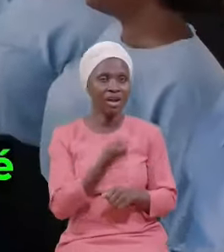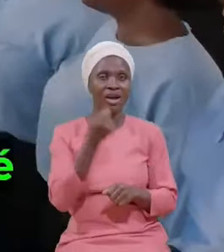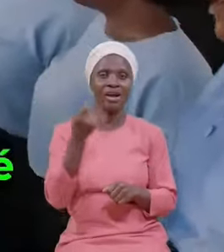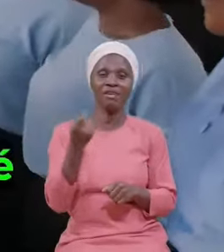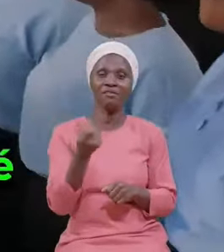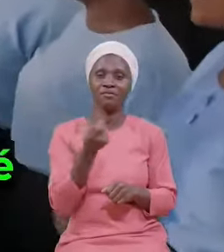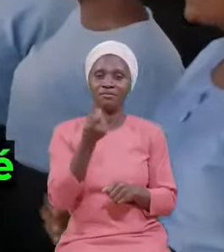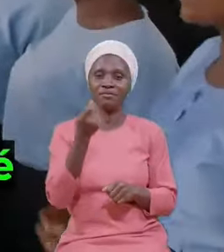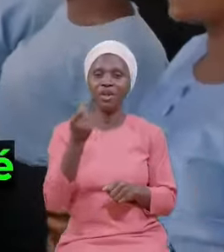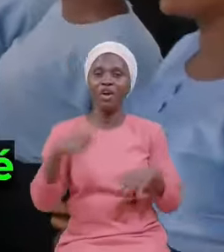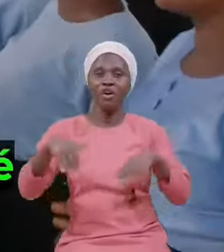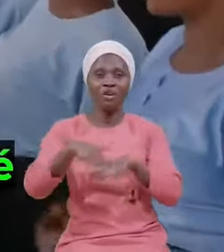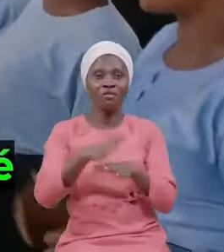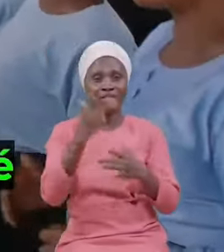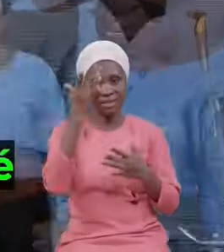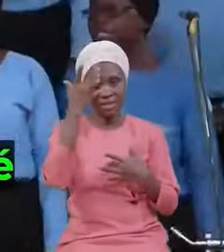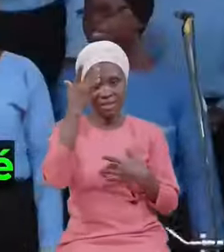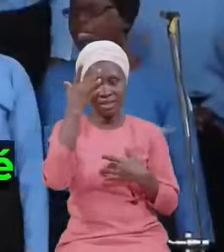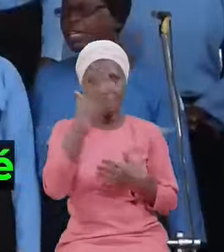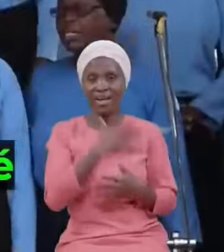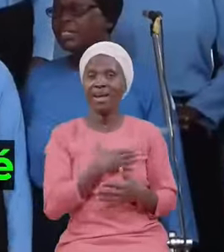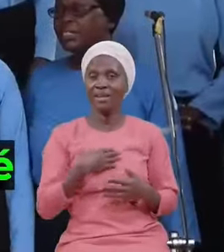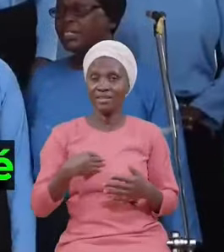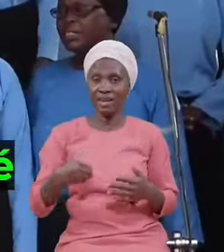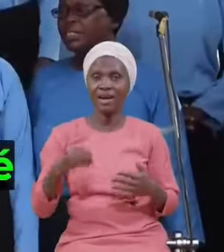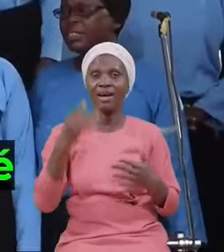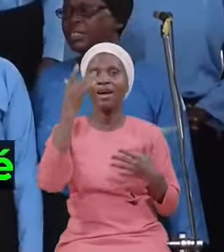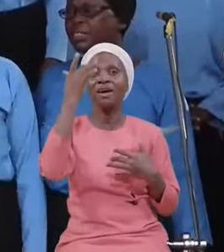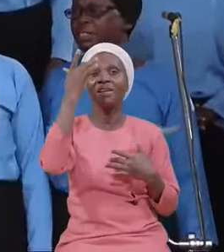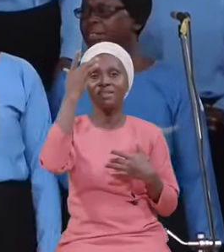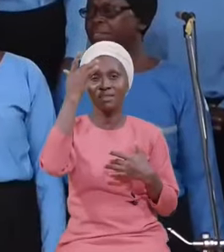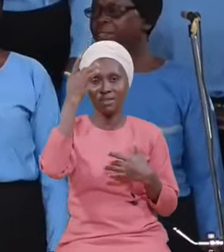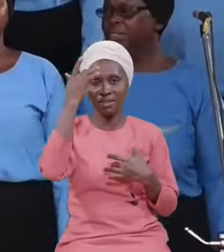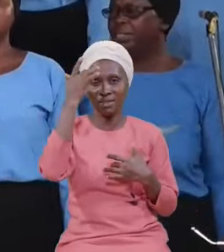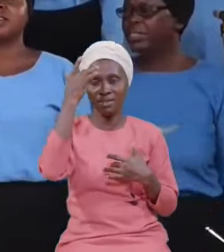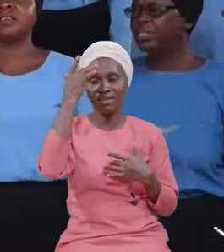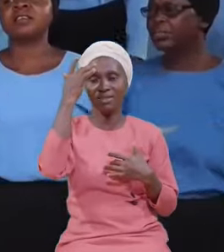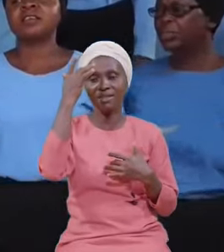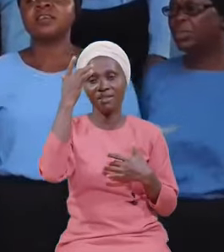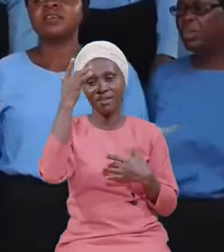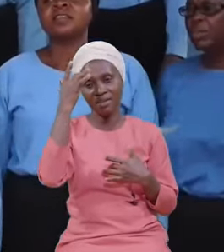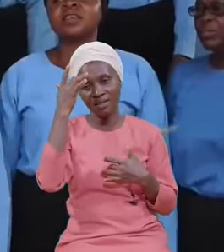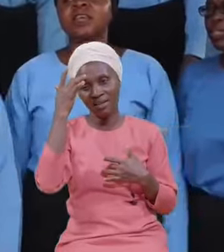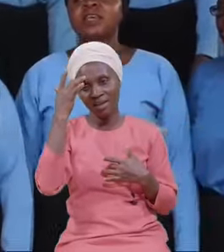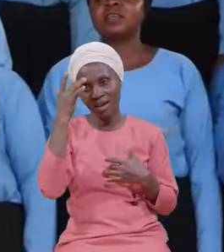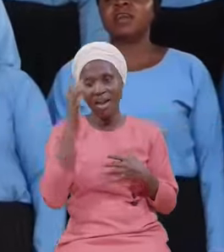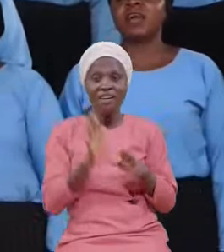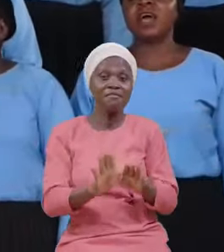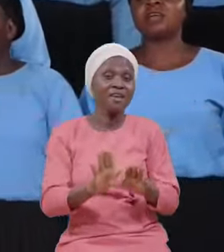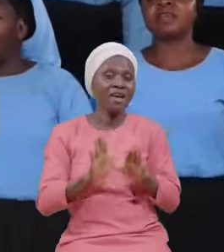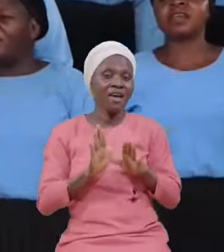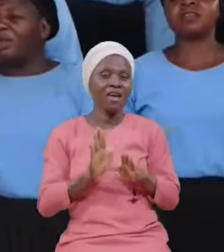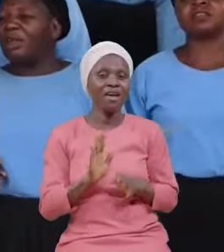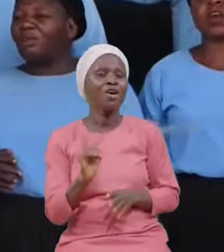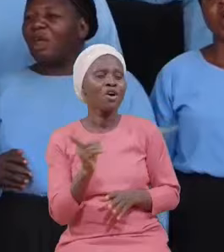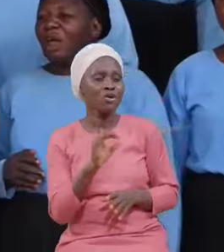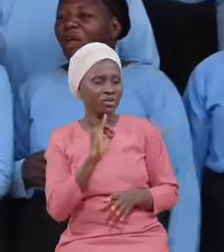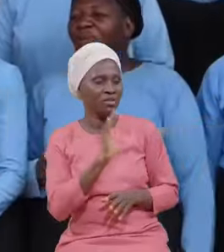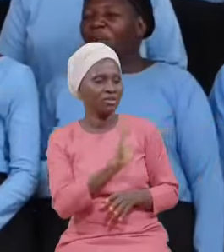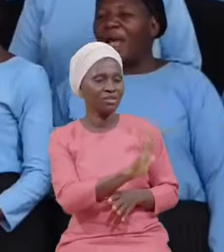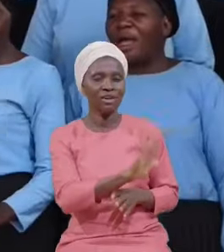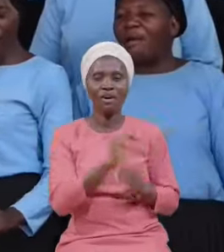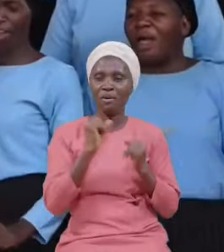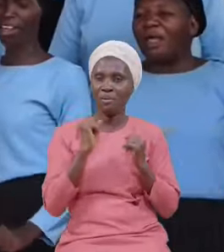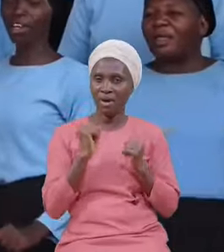Lord of sickness and where is your power where is